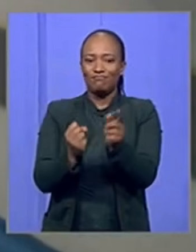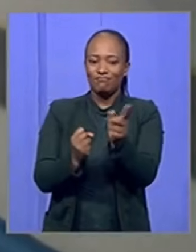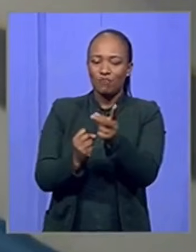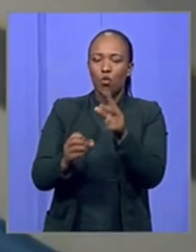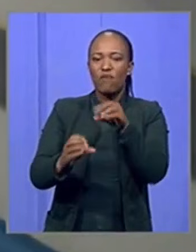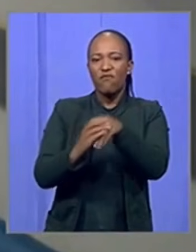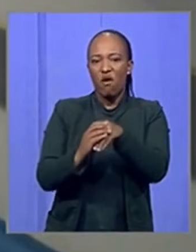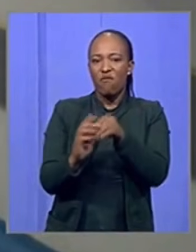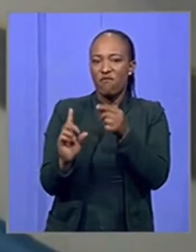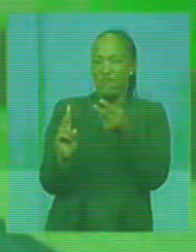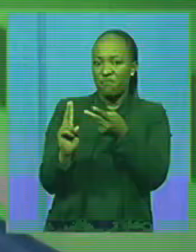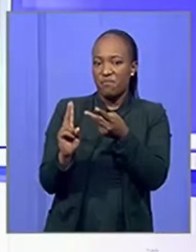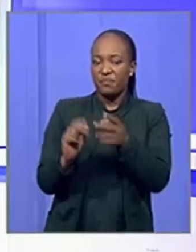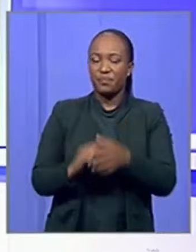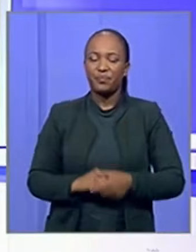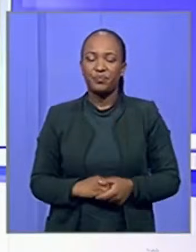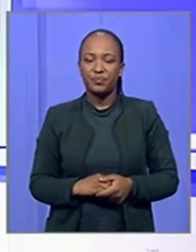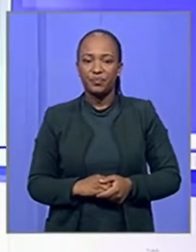ketsahalong ena.